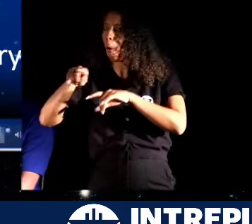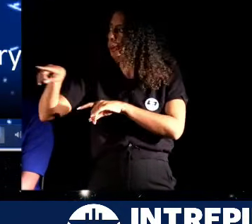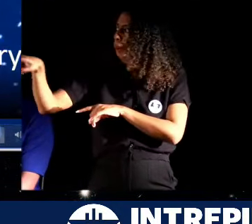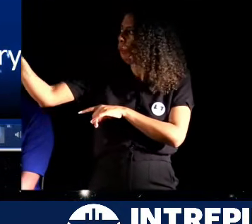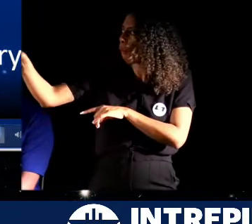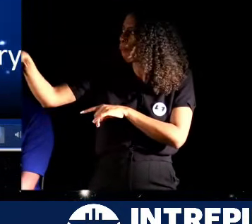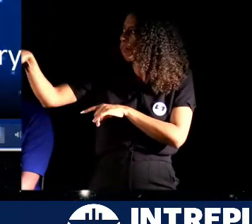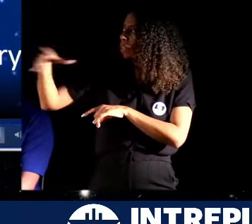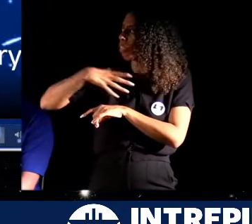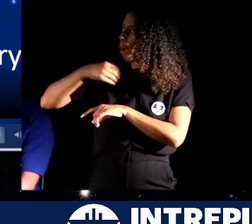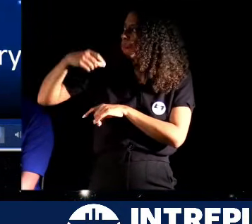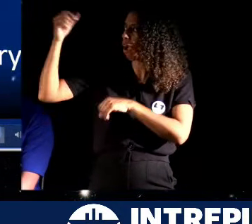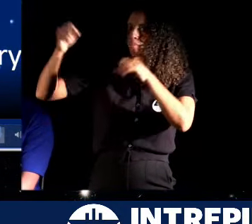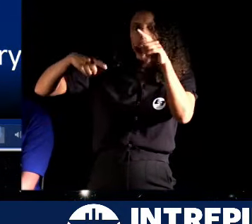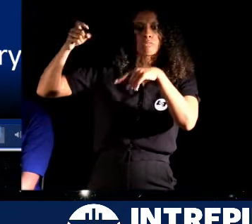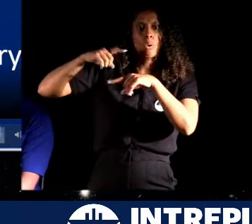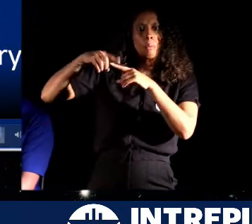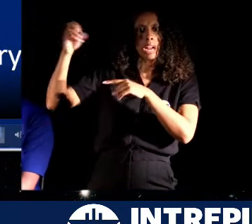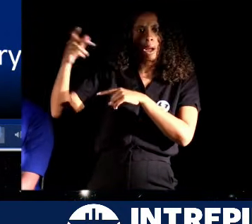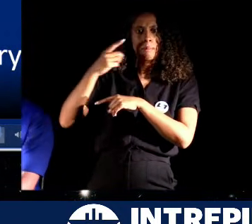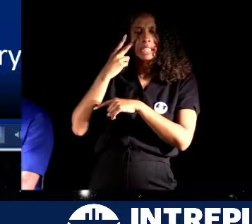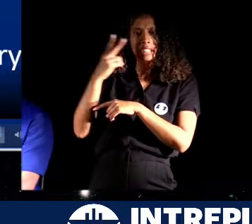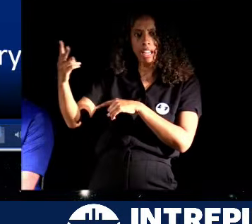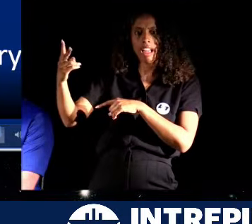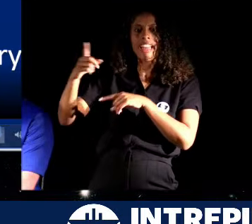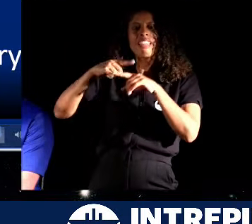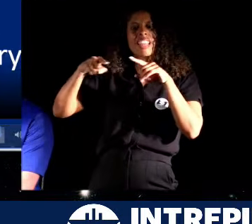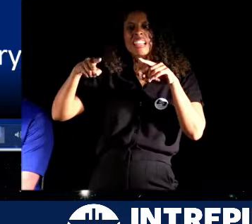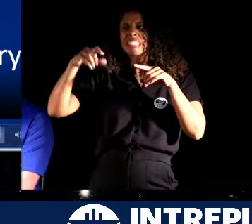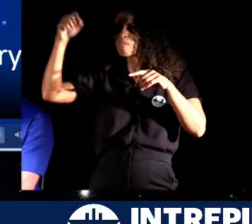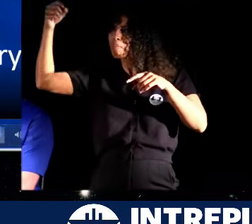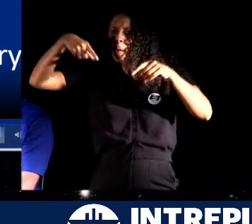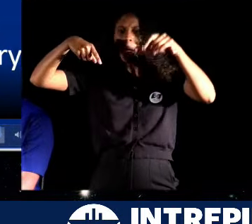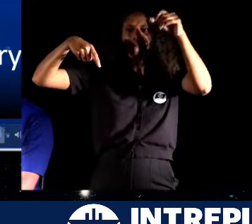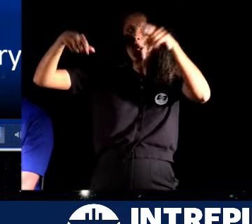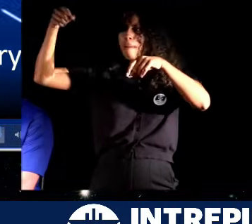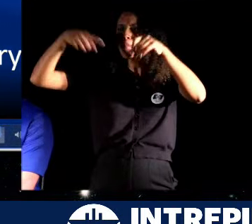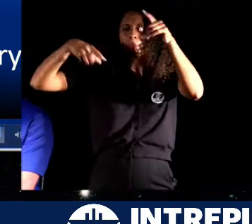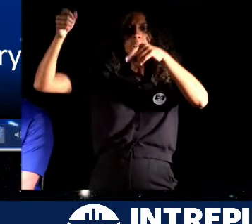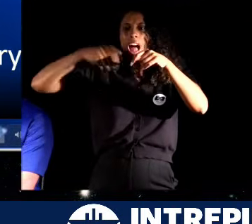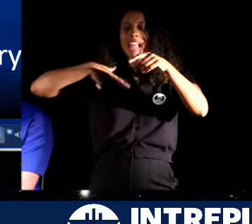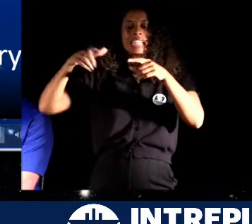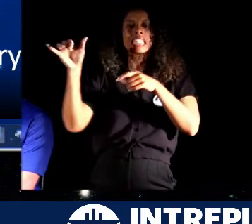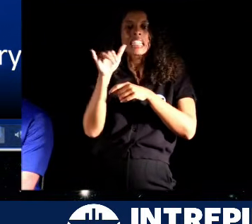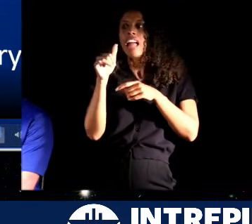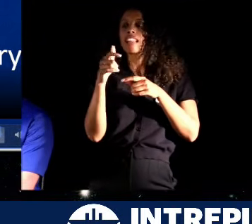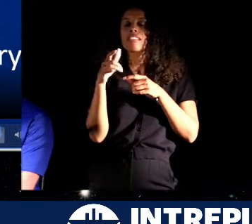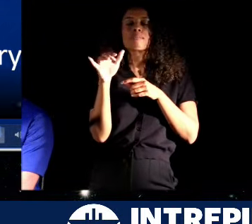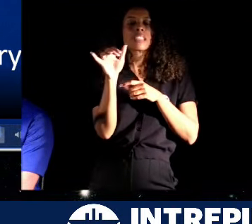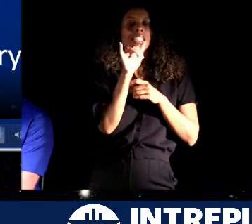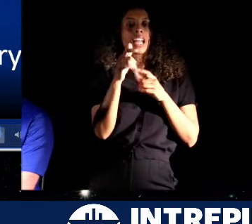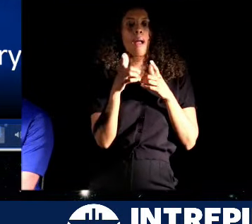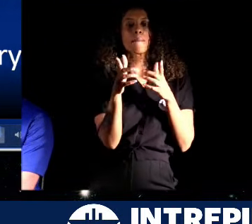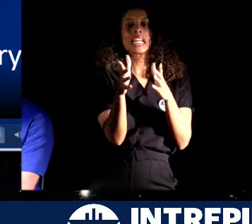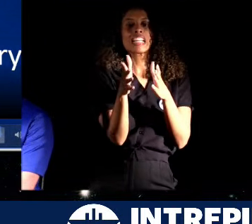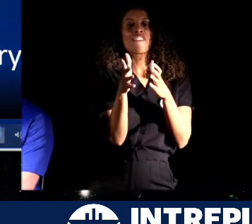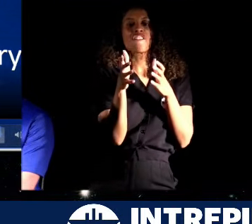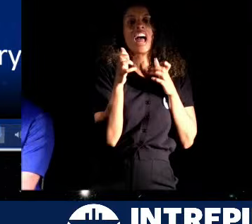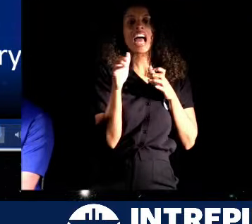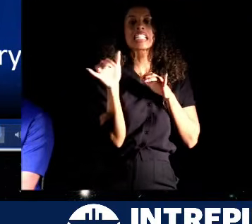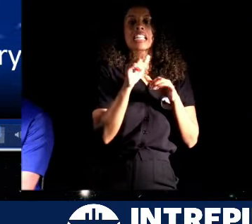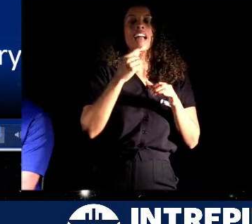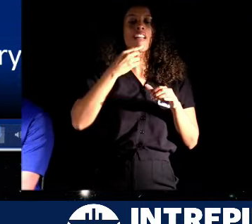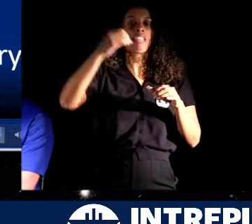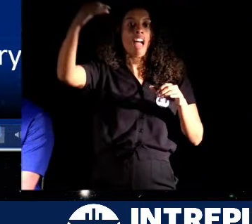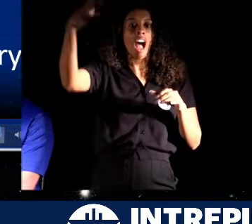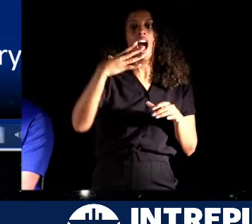movie comes back, these are actually particles that are flying at almost the speed of light. And when they hit the detector, they